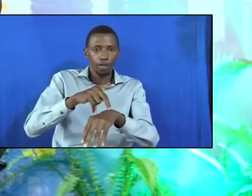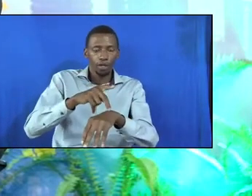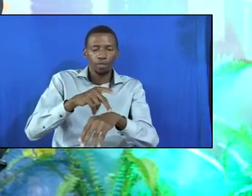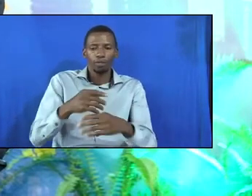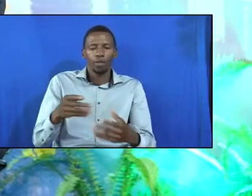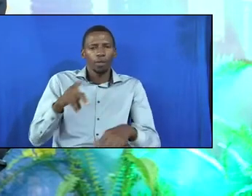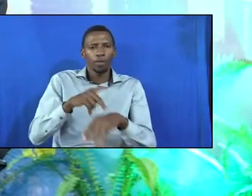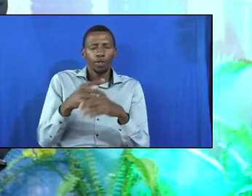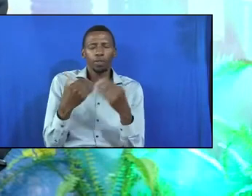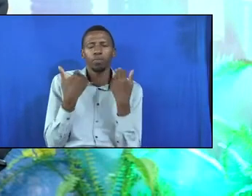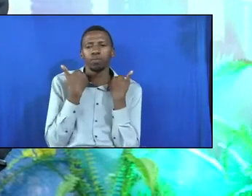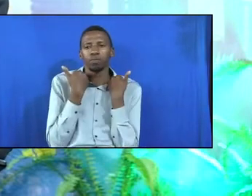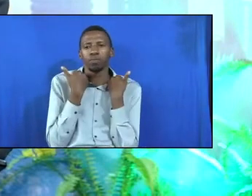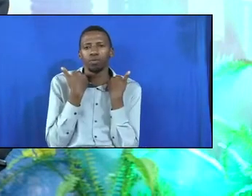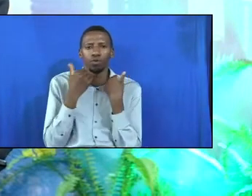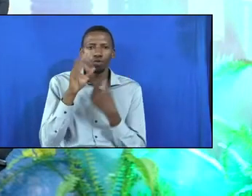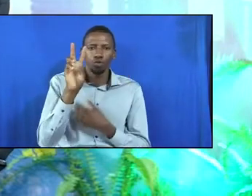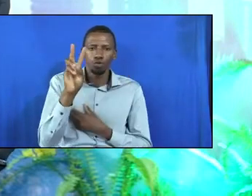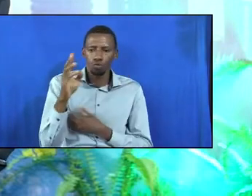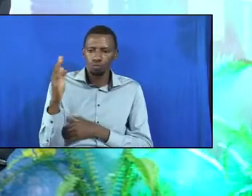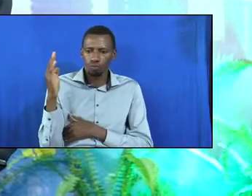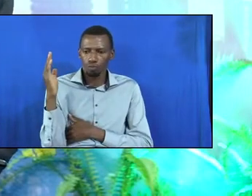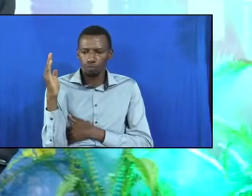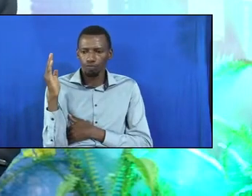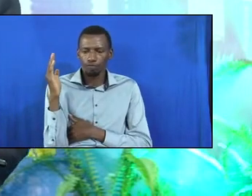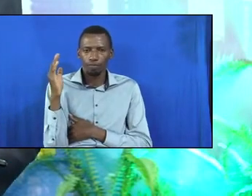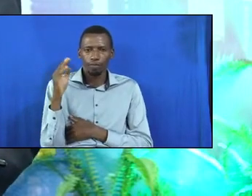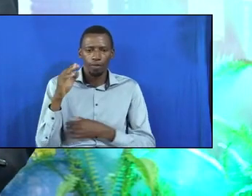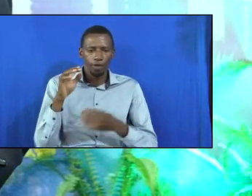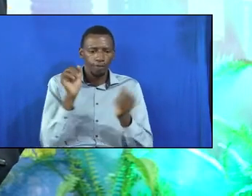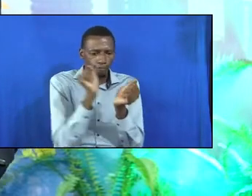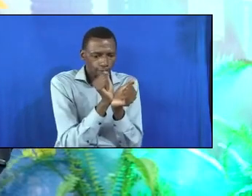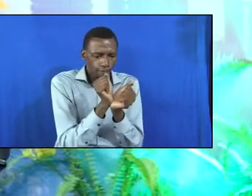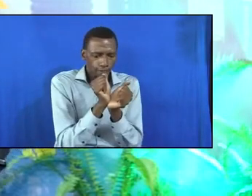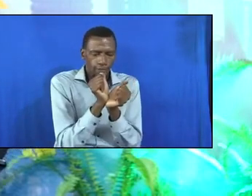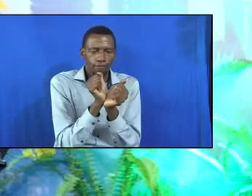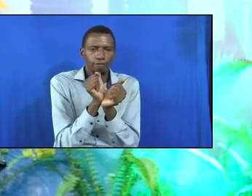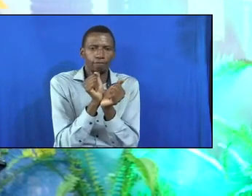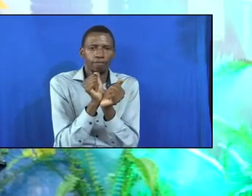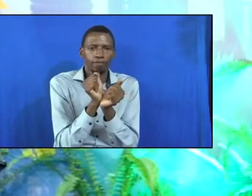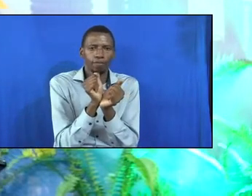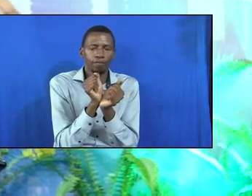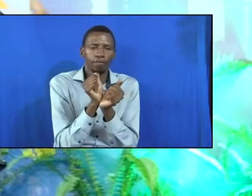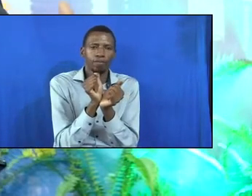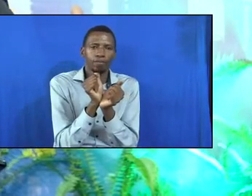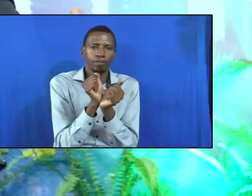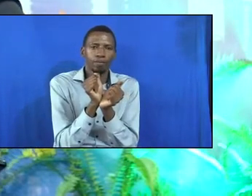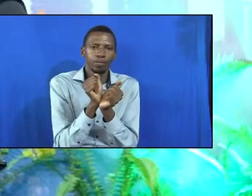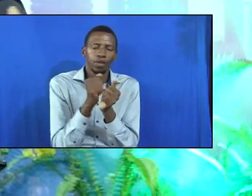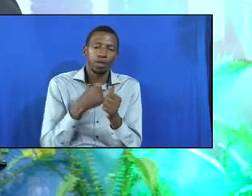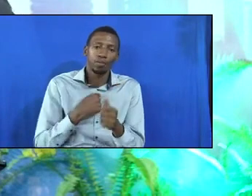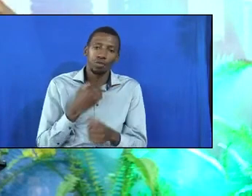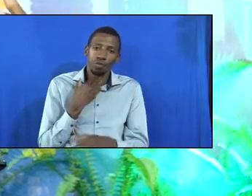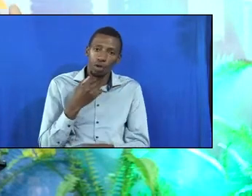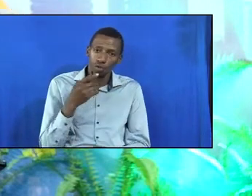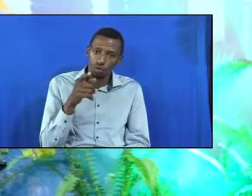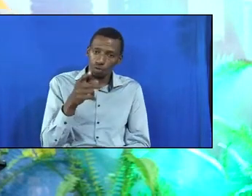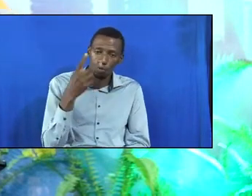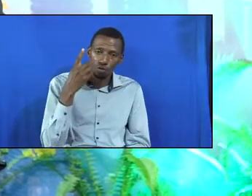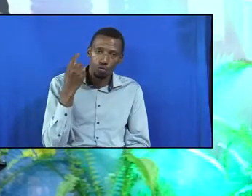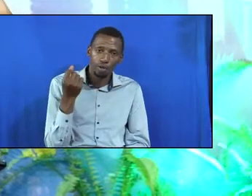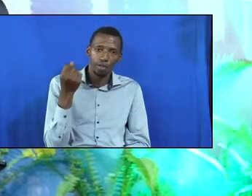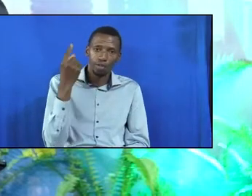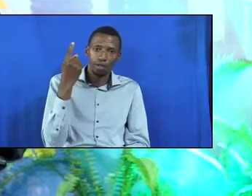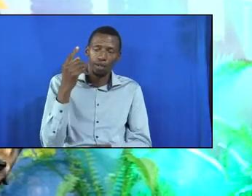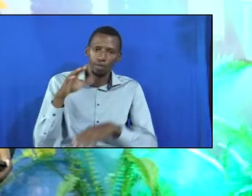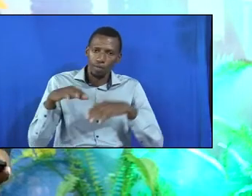two chains, and sentries stood guard at the entrance. I want you to see how Peter was